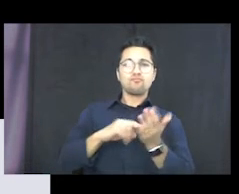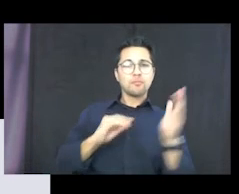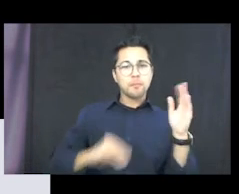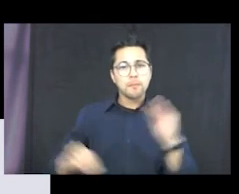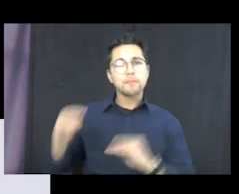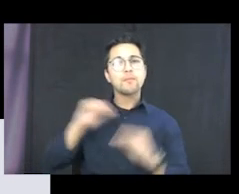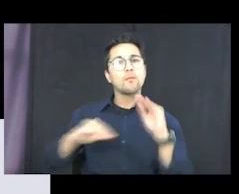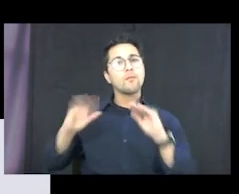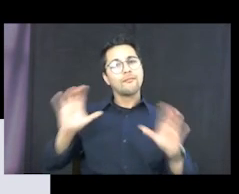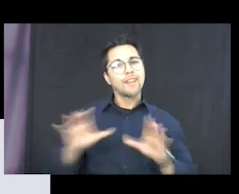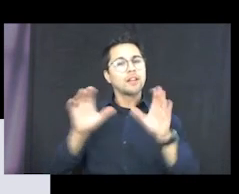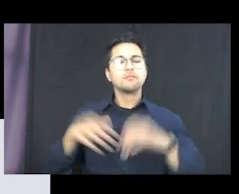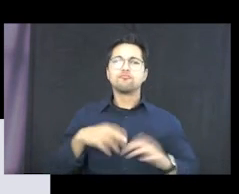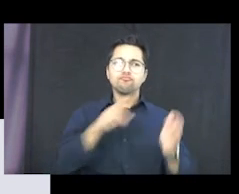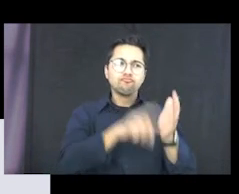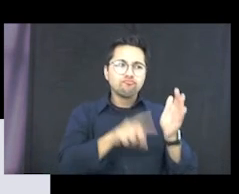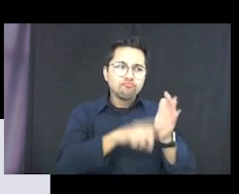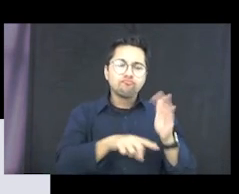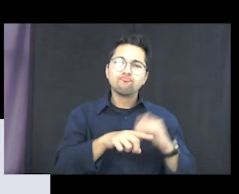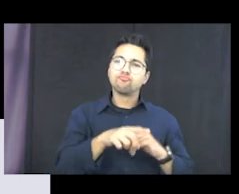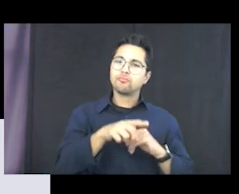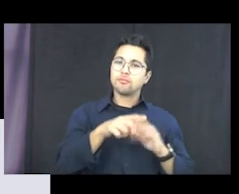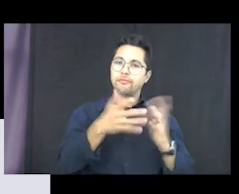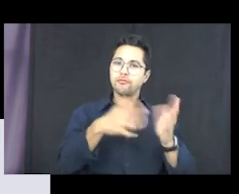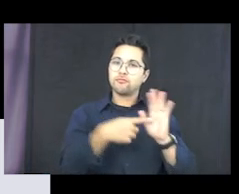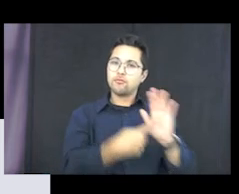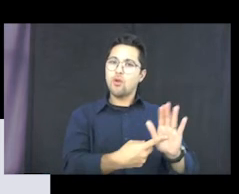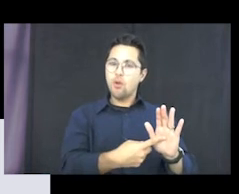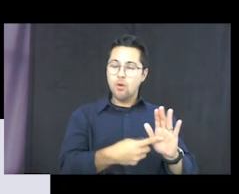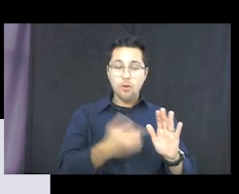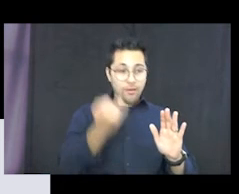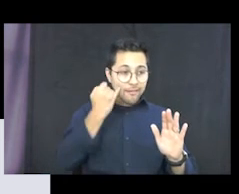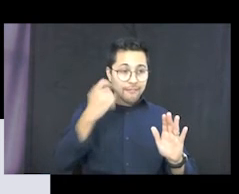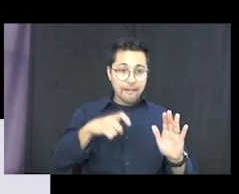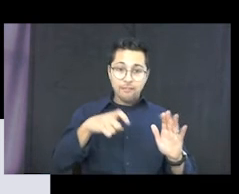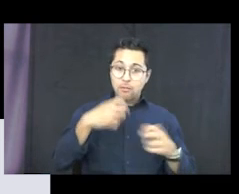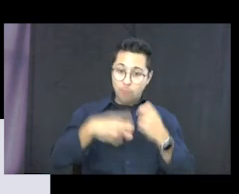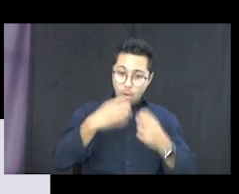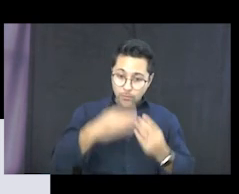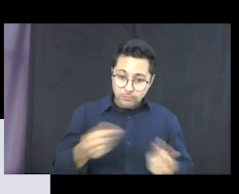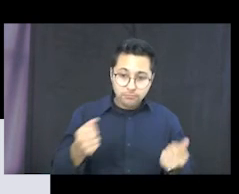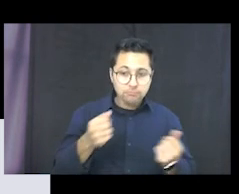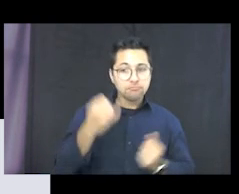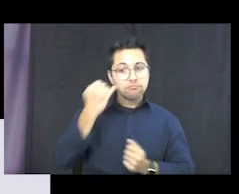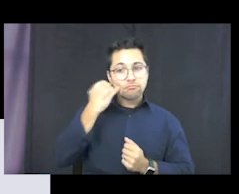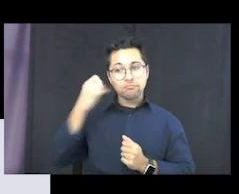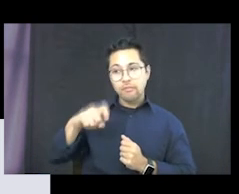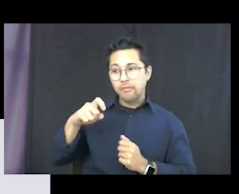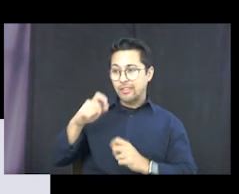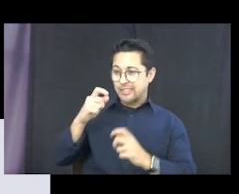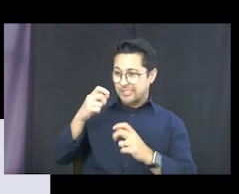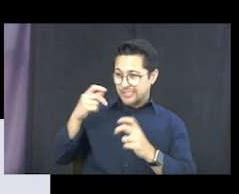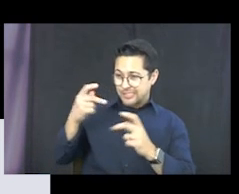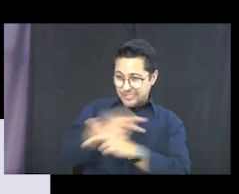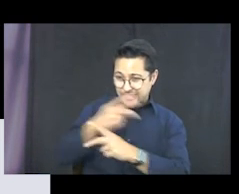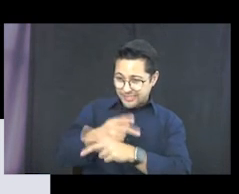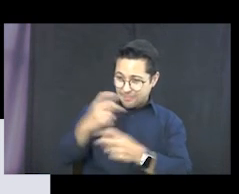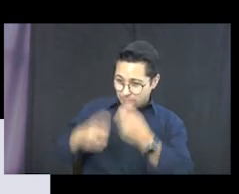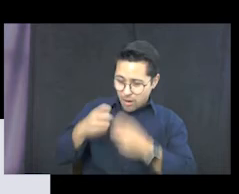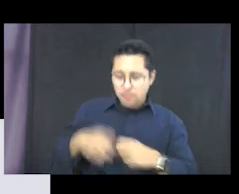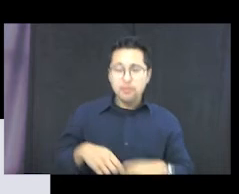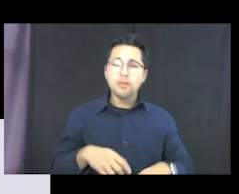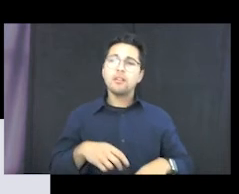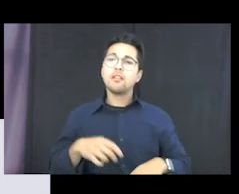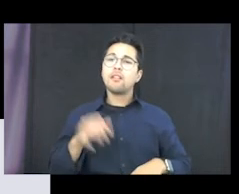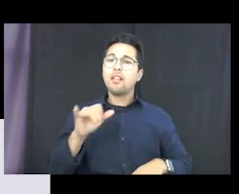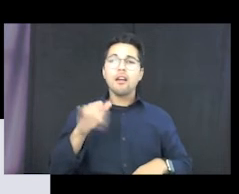activity. Research has shown that if we need to problem solve or need to refine the problem solving skills, such